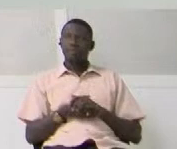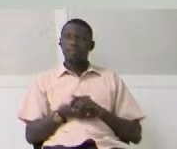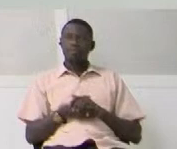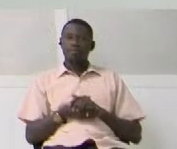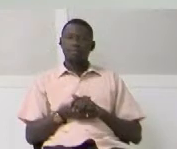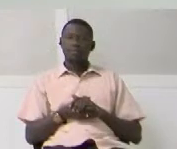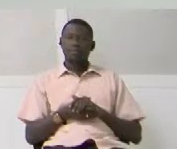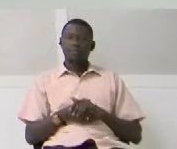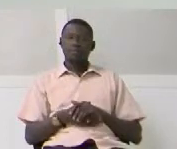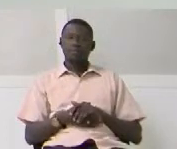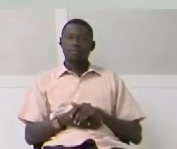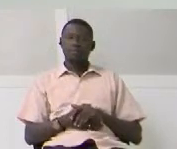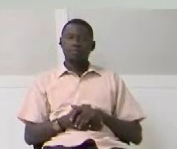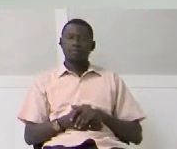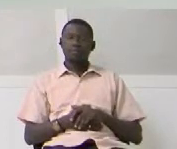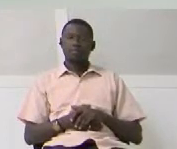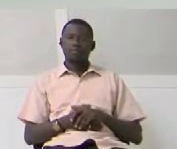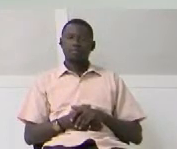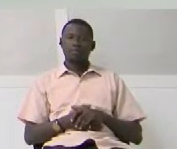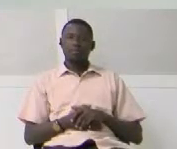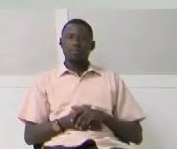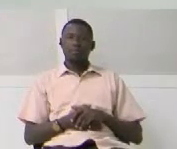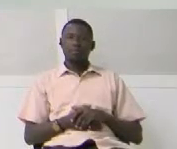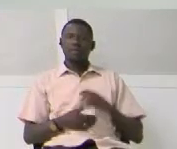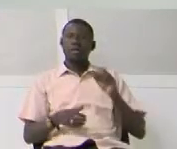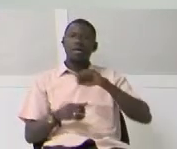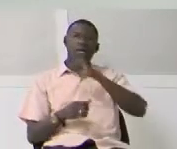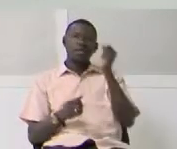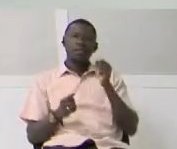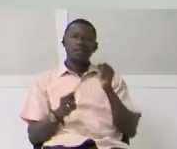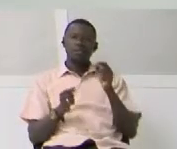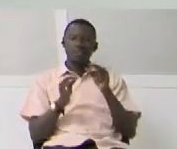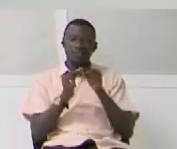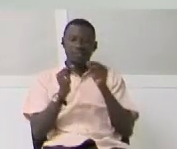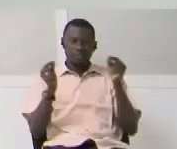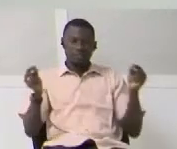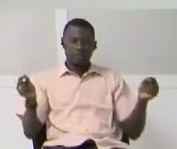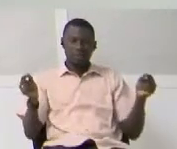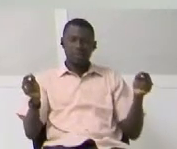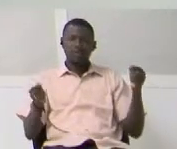And a paragraph in the first page